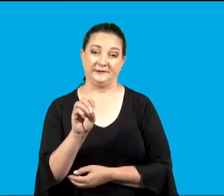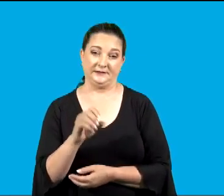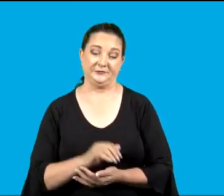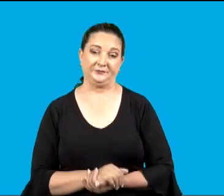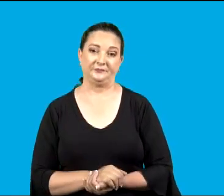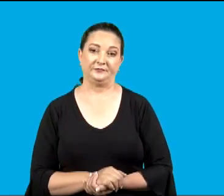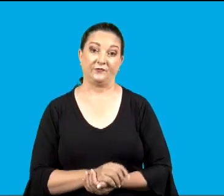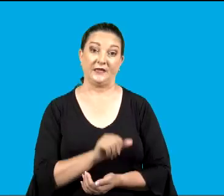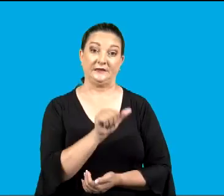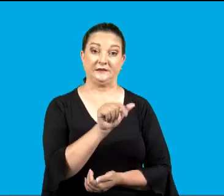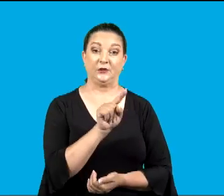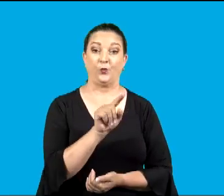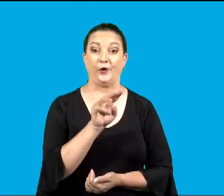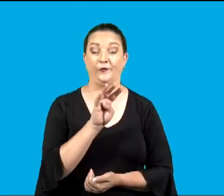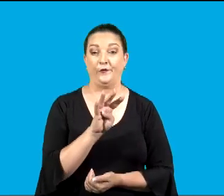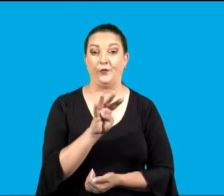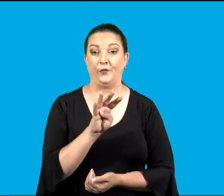614,690.